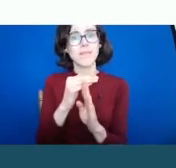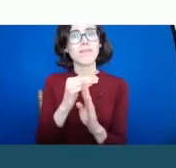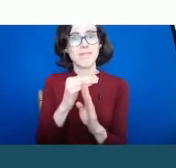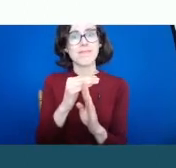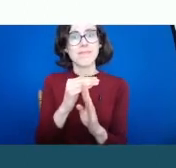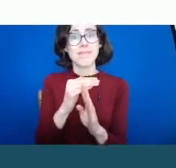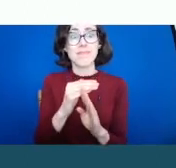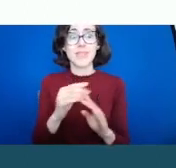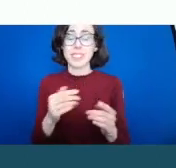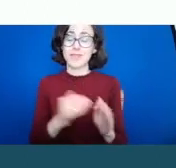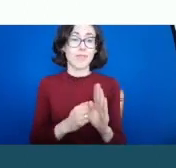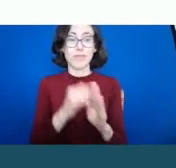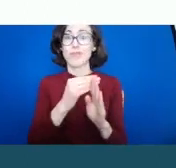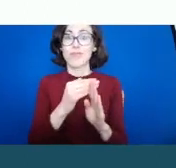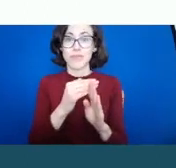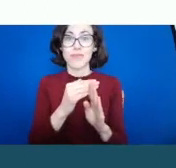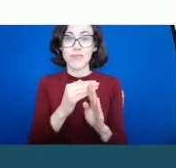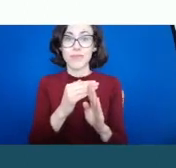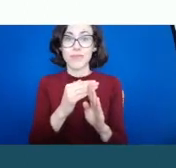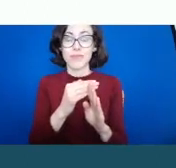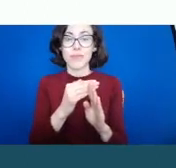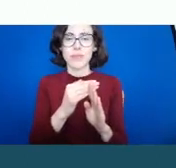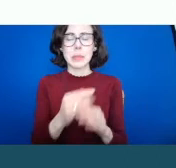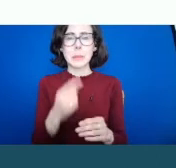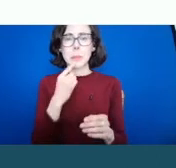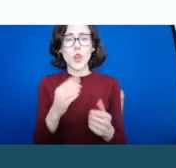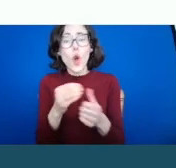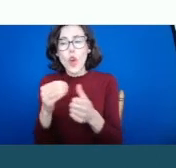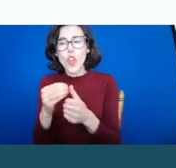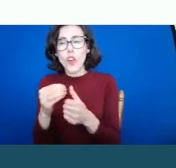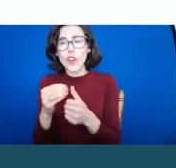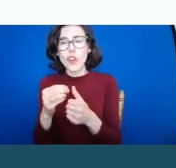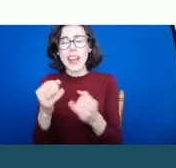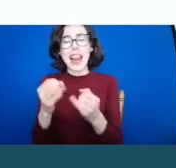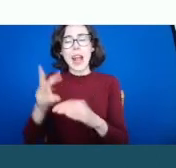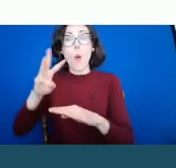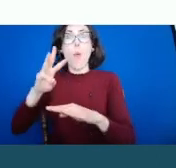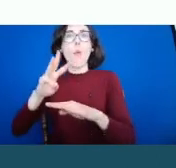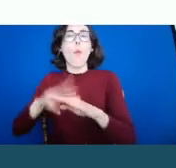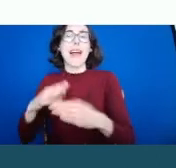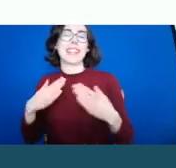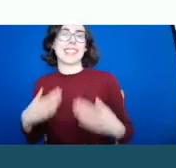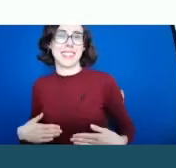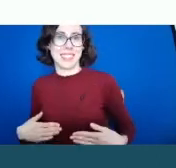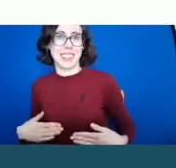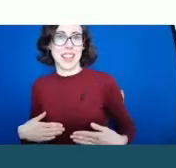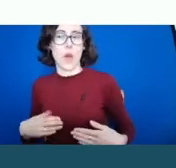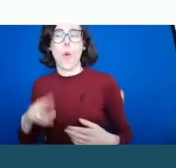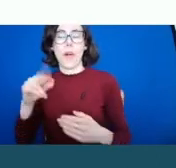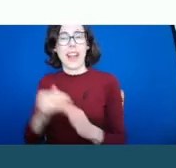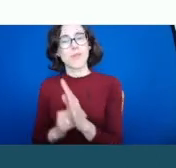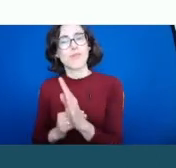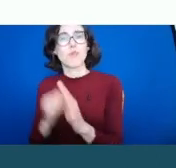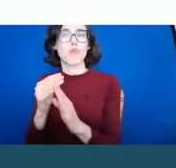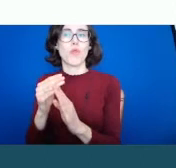improve most of them. But there are other things in wellness that we can do in order to enhance the quality and